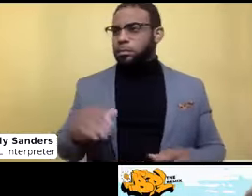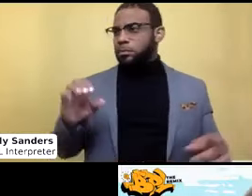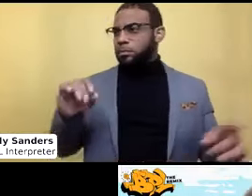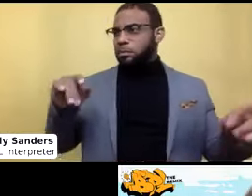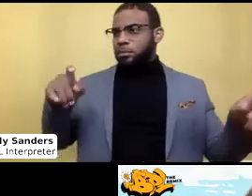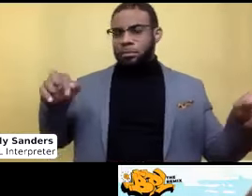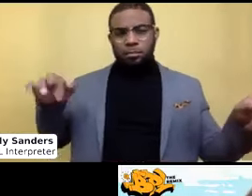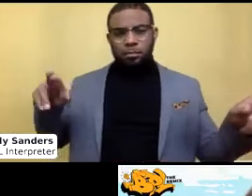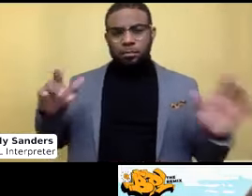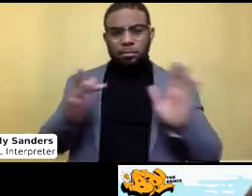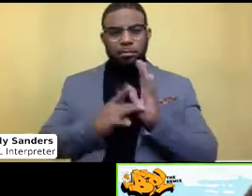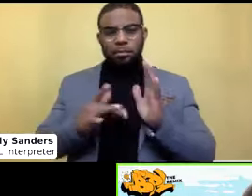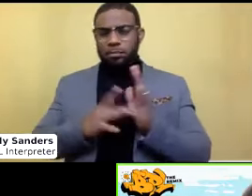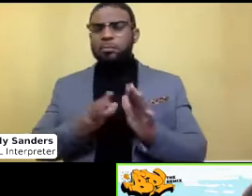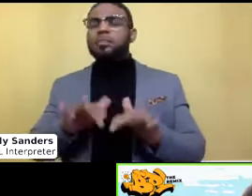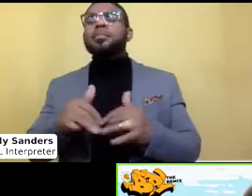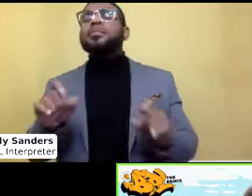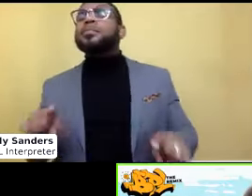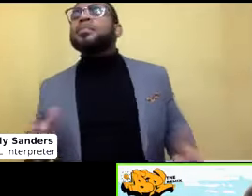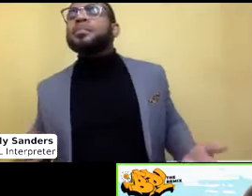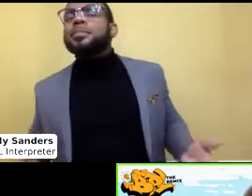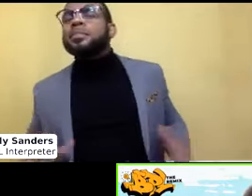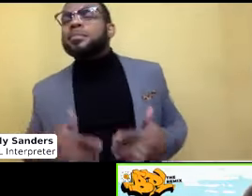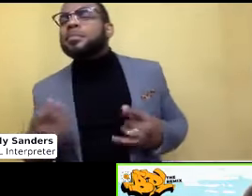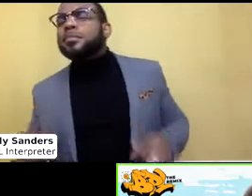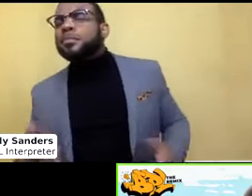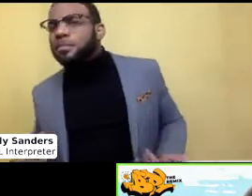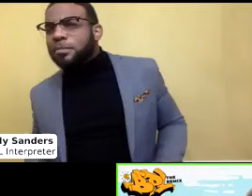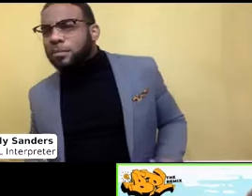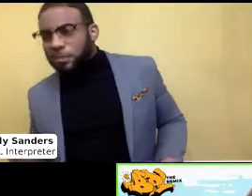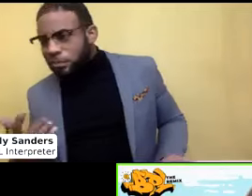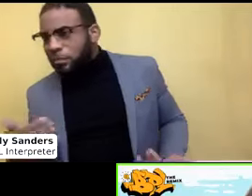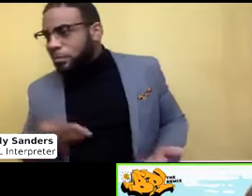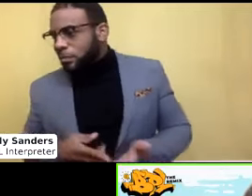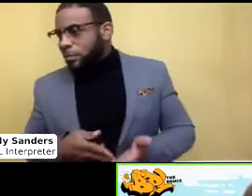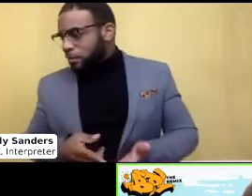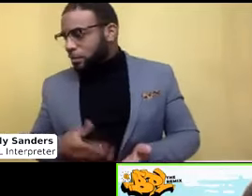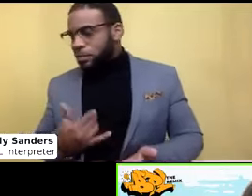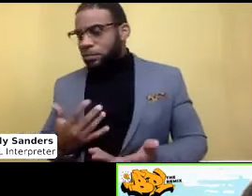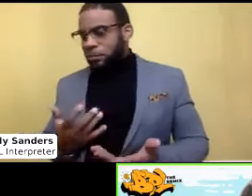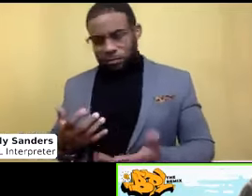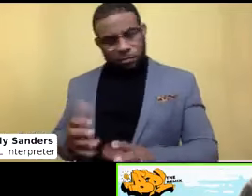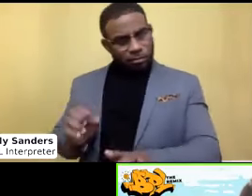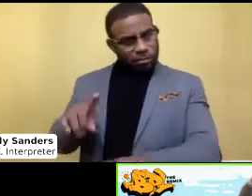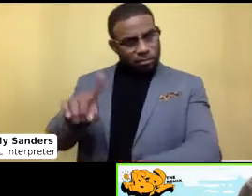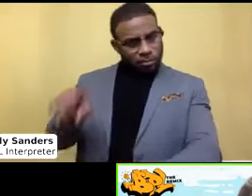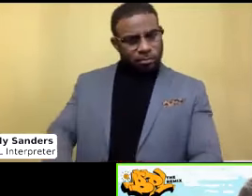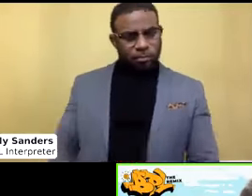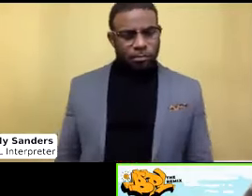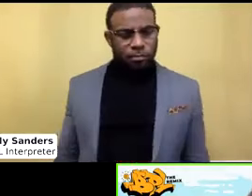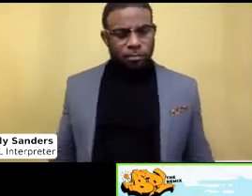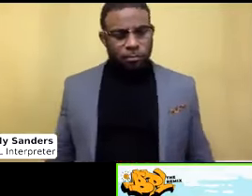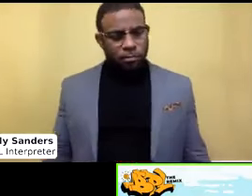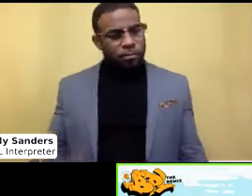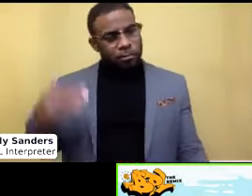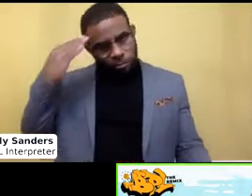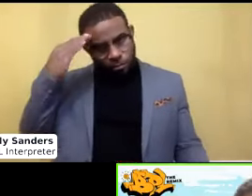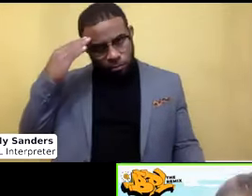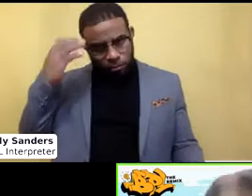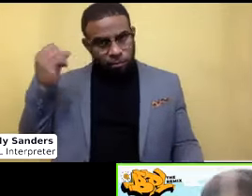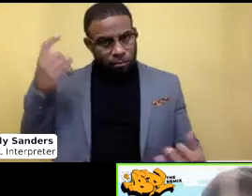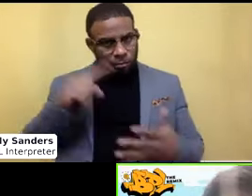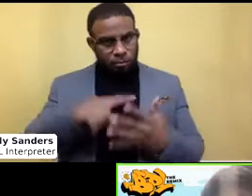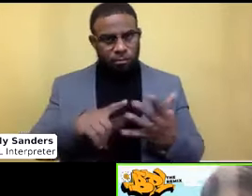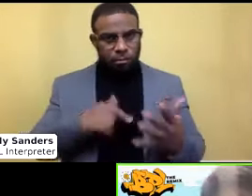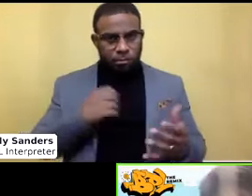are already, they're just. How does that happen now? Because honestly, I want to ask that question, because I know there's a lot